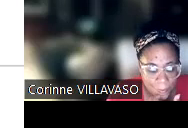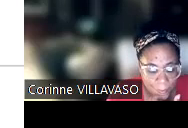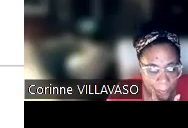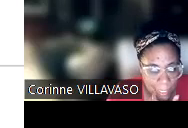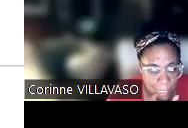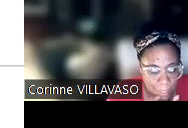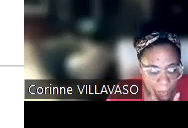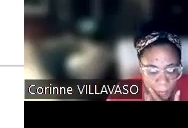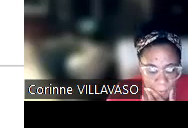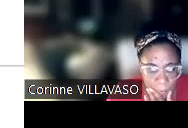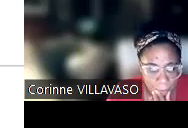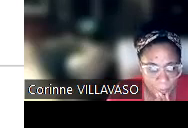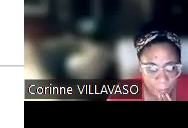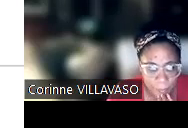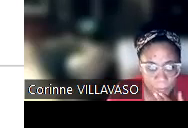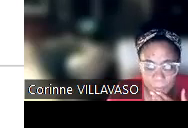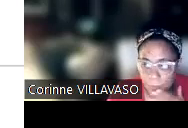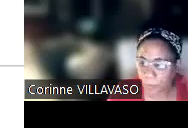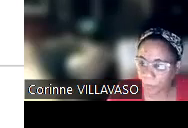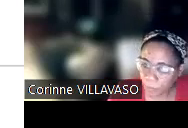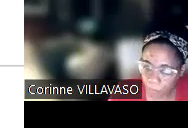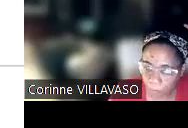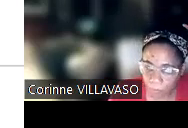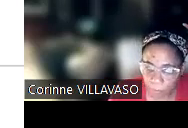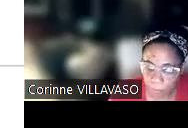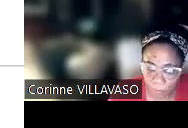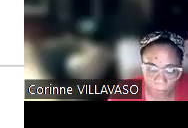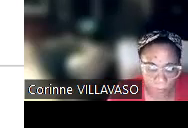coming up with something and that would get discussed by the full